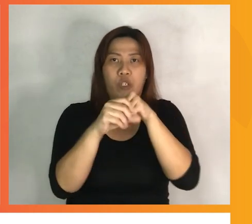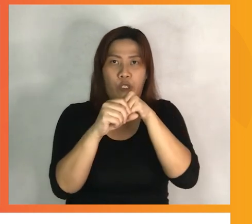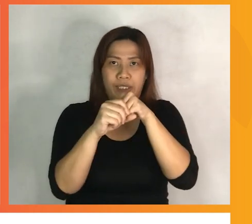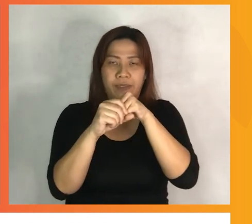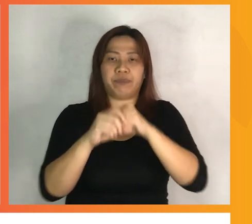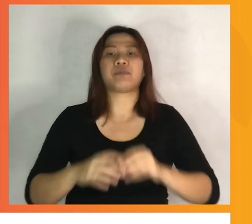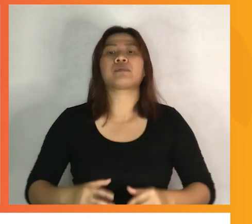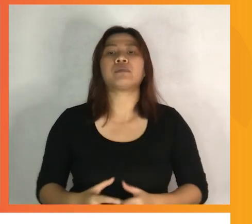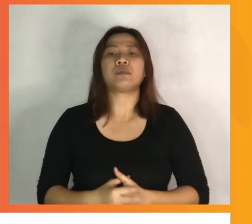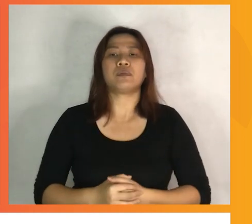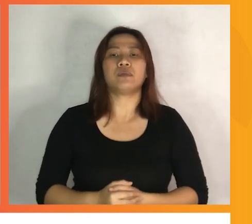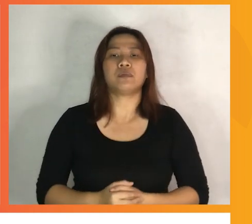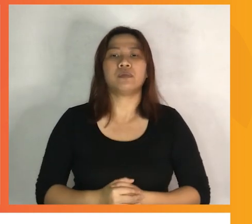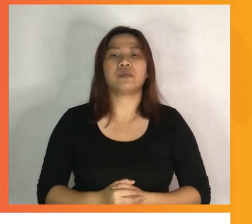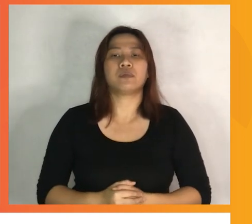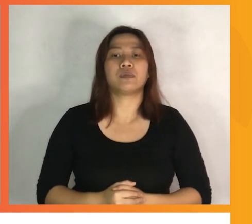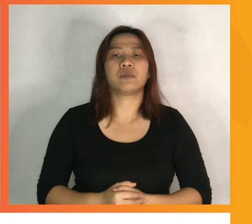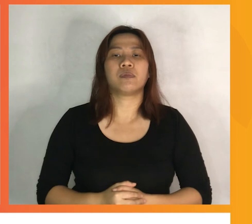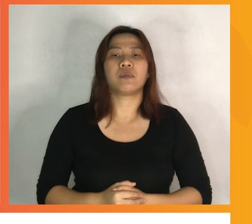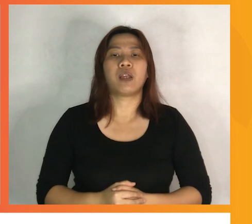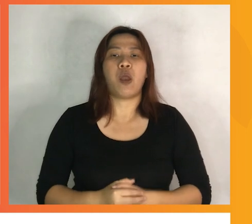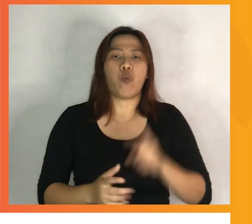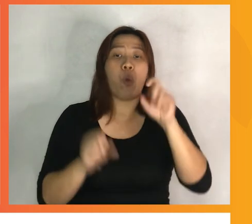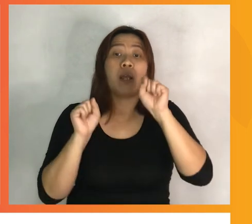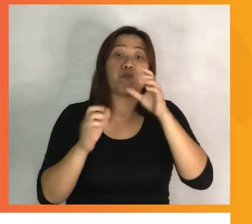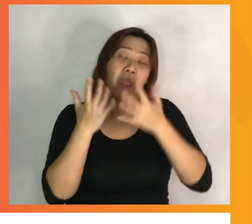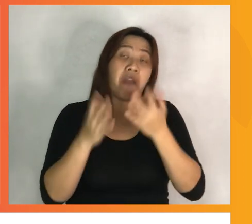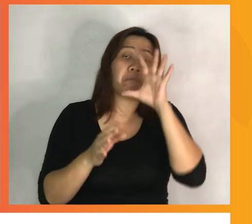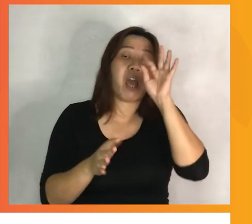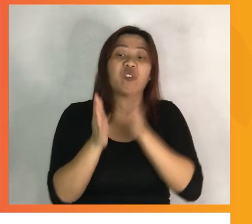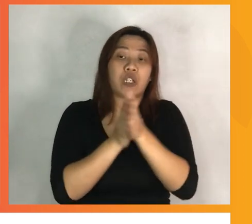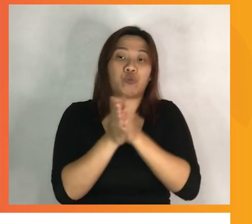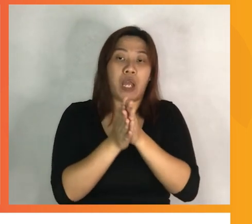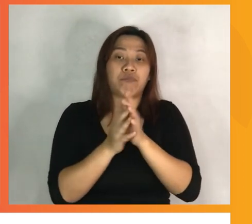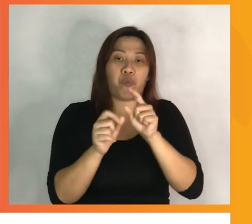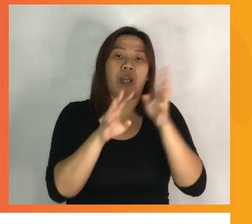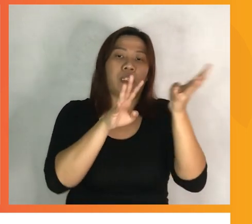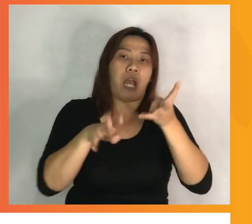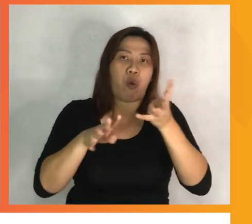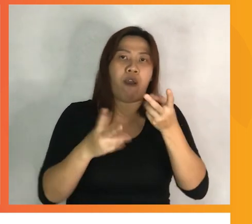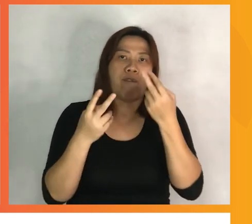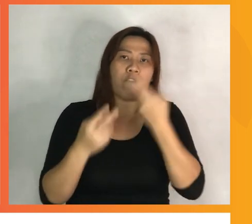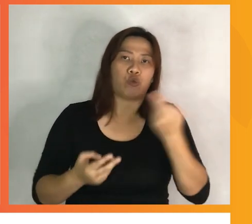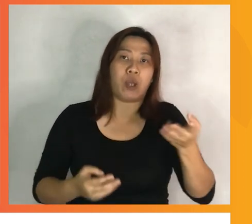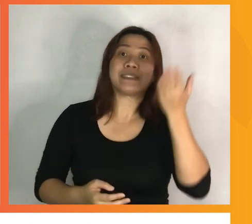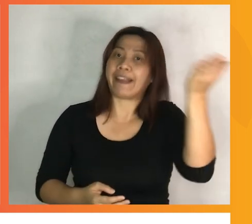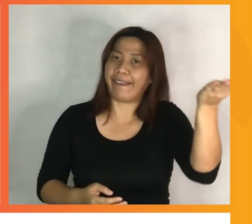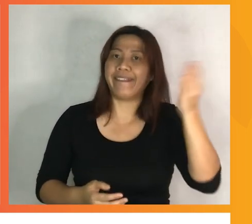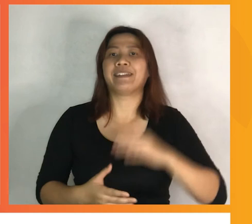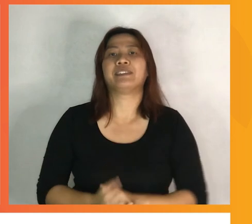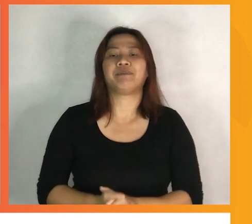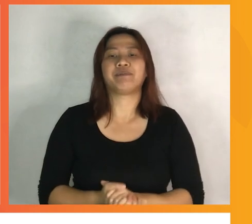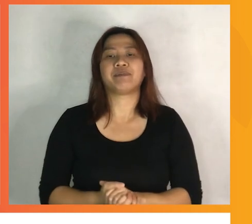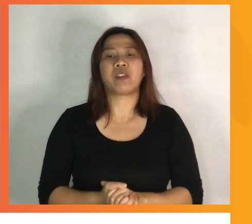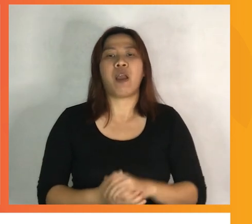issues around inclusion that you might find interesting. And there are also resources that you can